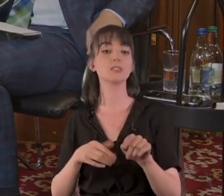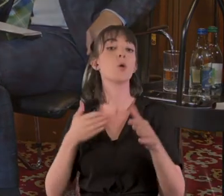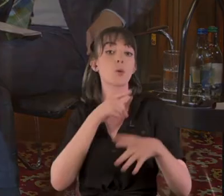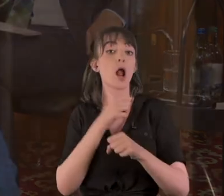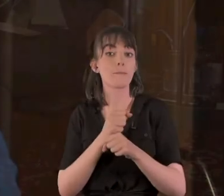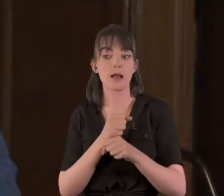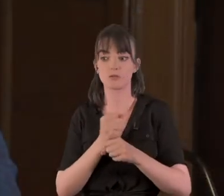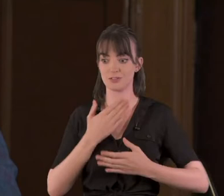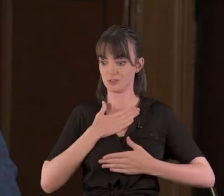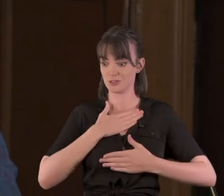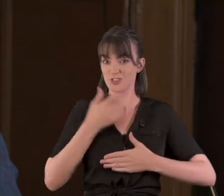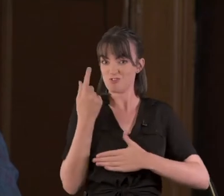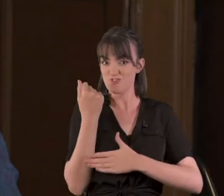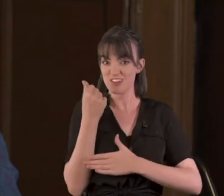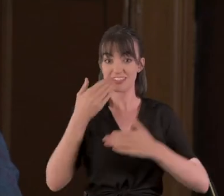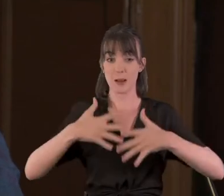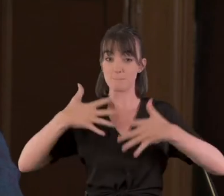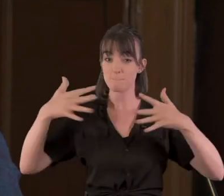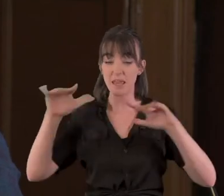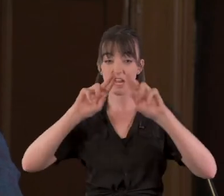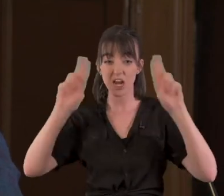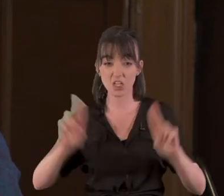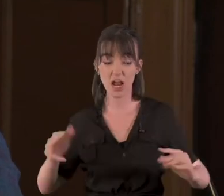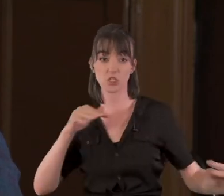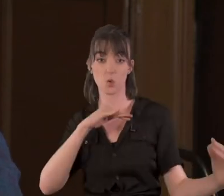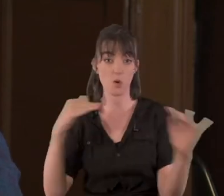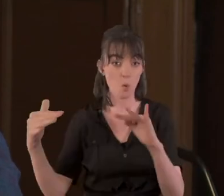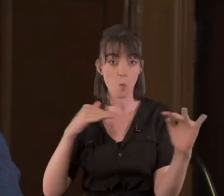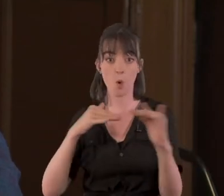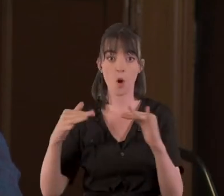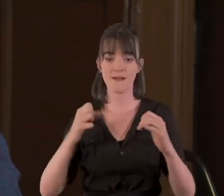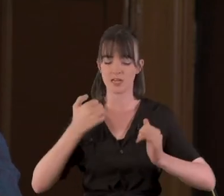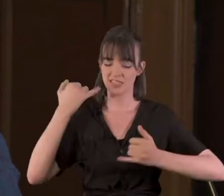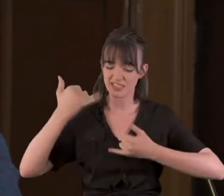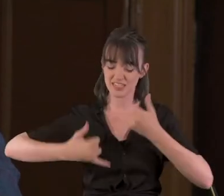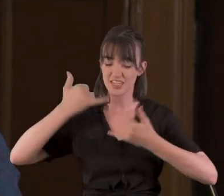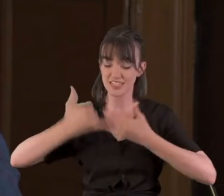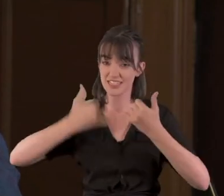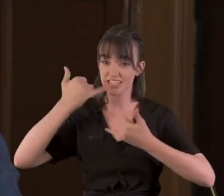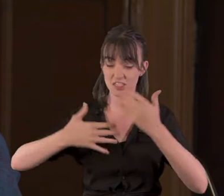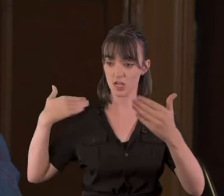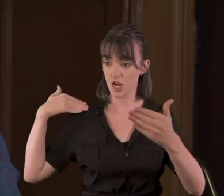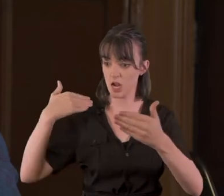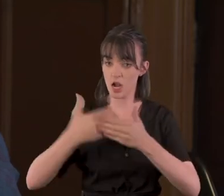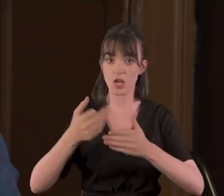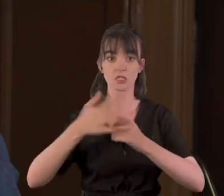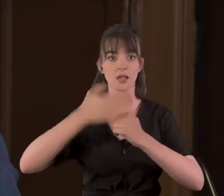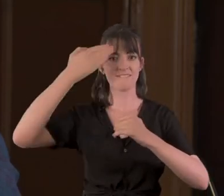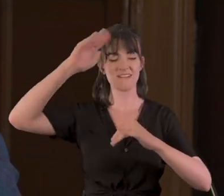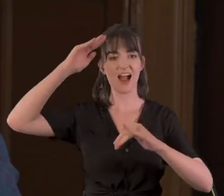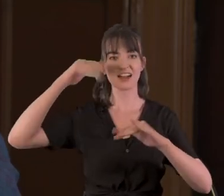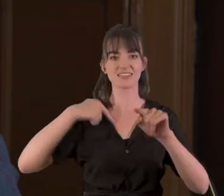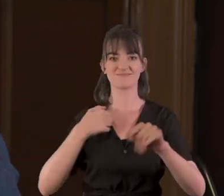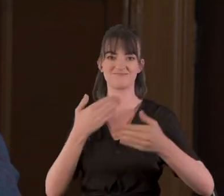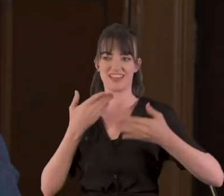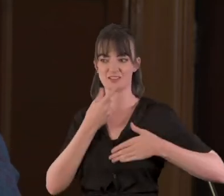fought a major international war, there were centuries of Ireland being a threat to being the